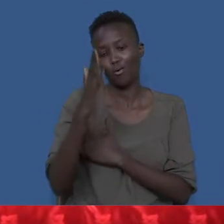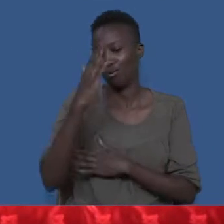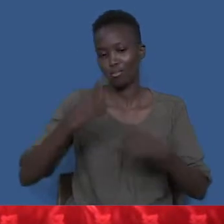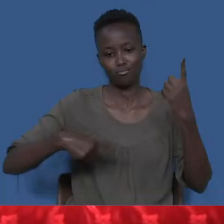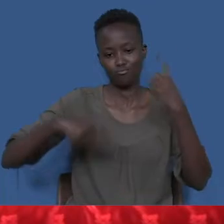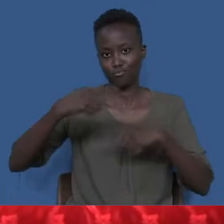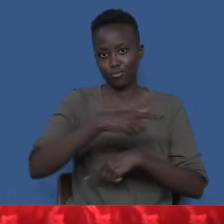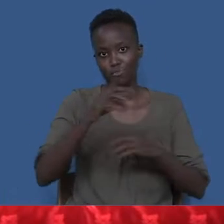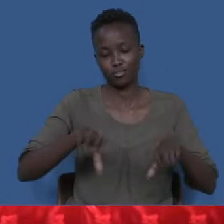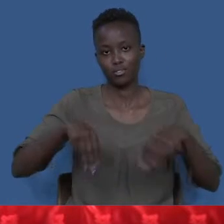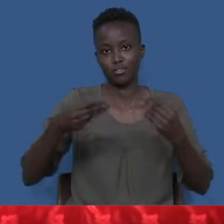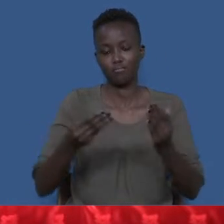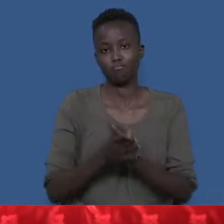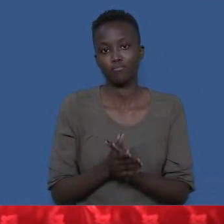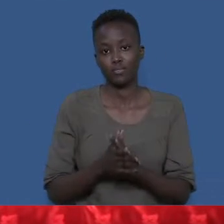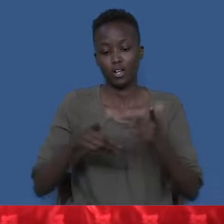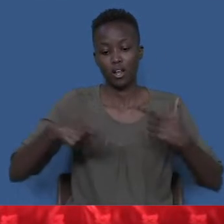us. May we pray.